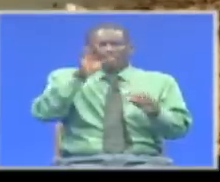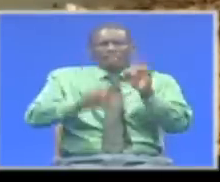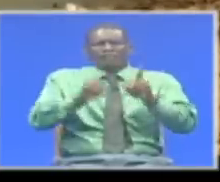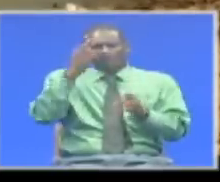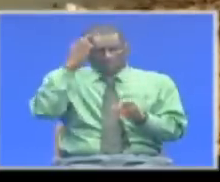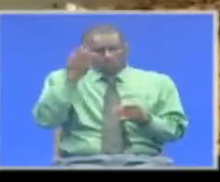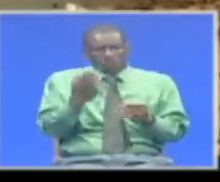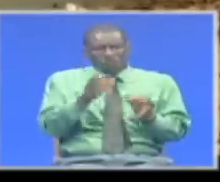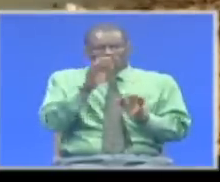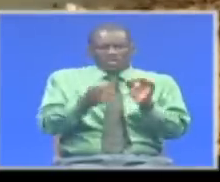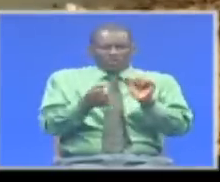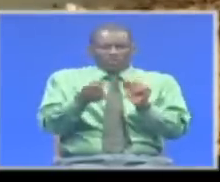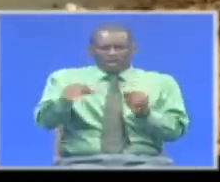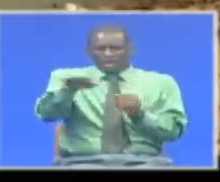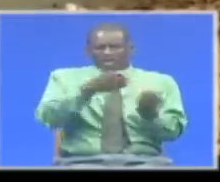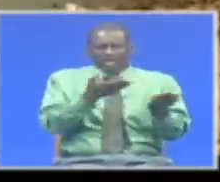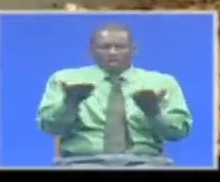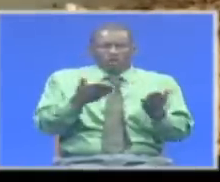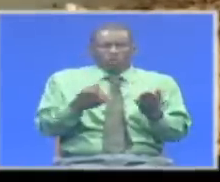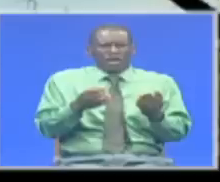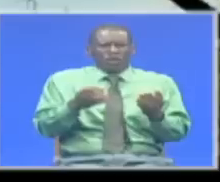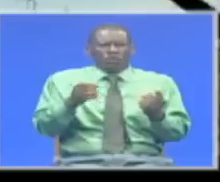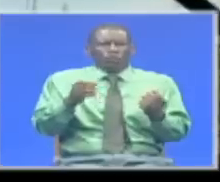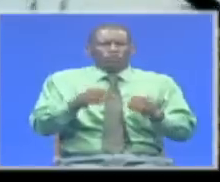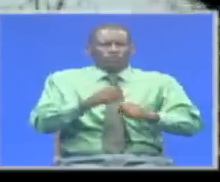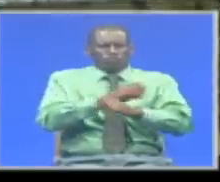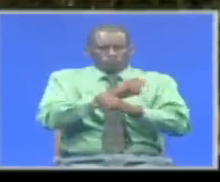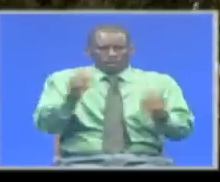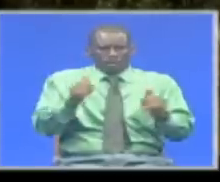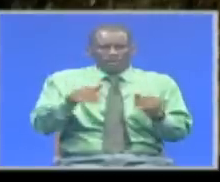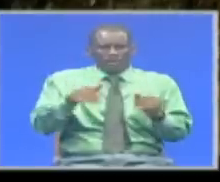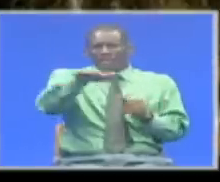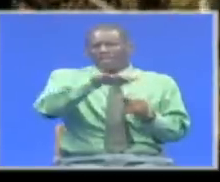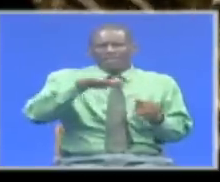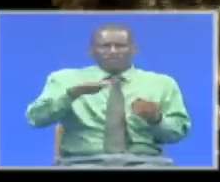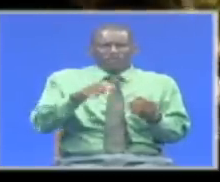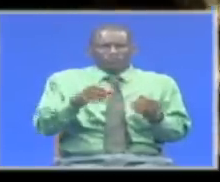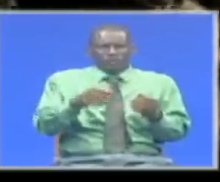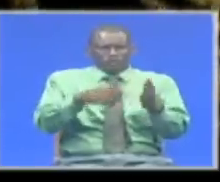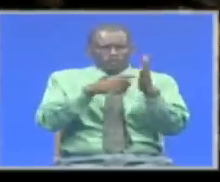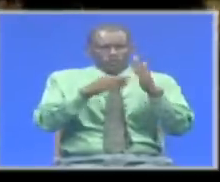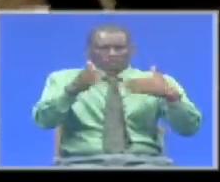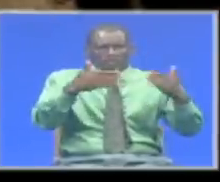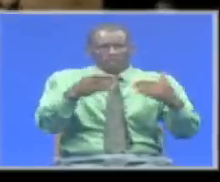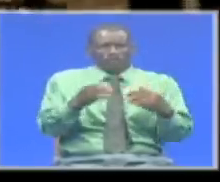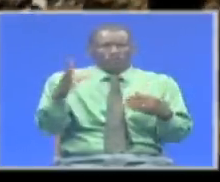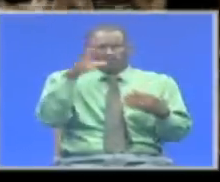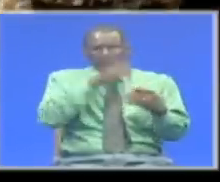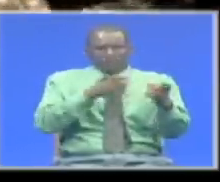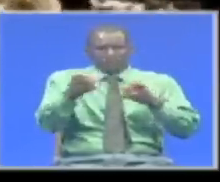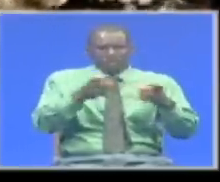And for a place that once was seemingly untouched by time, the environment is displaying symptoms of its